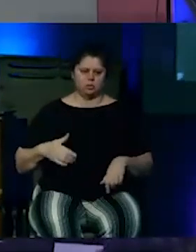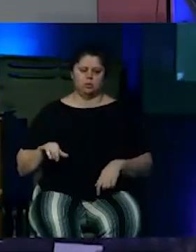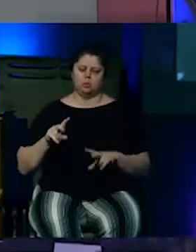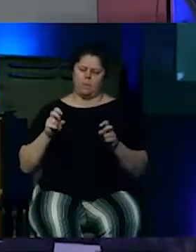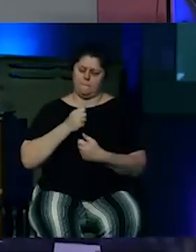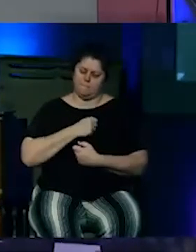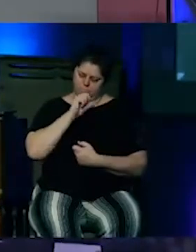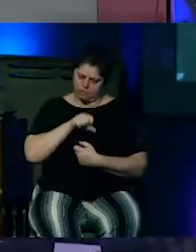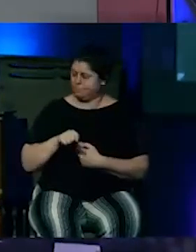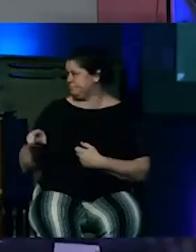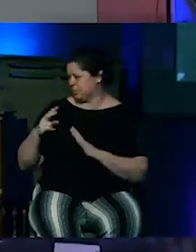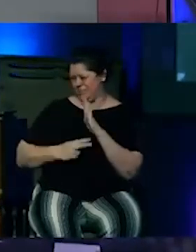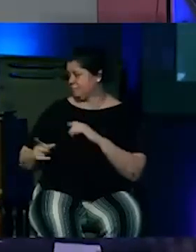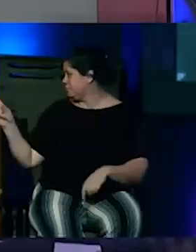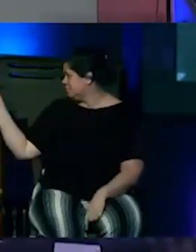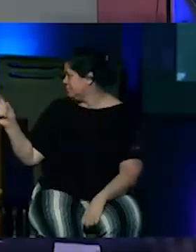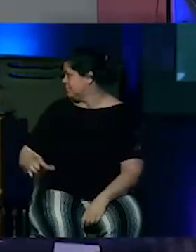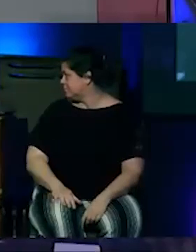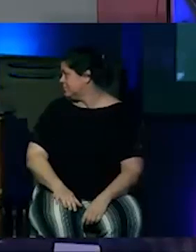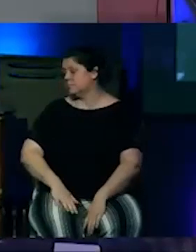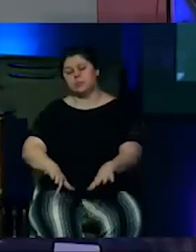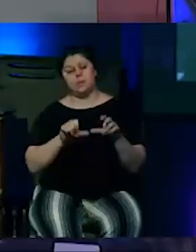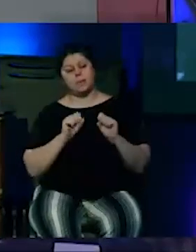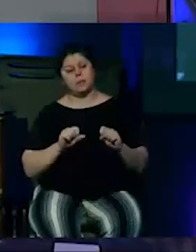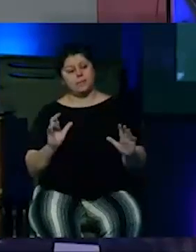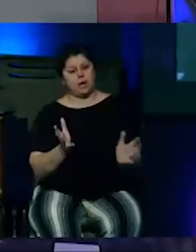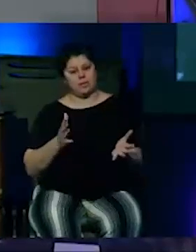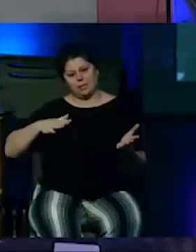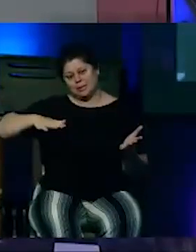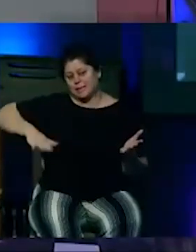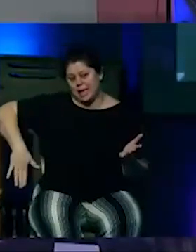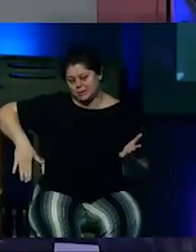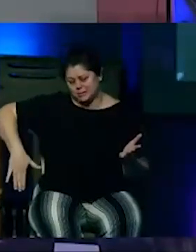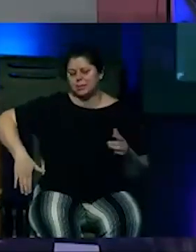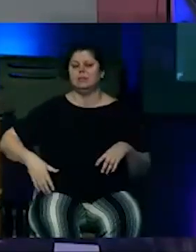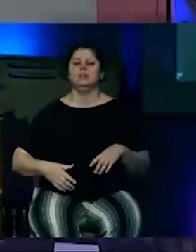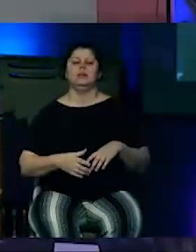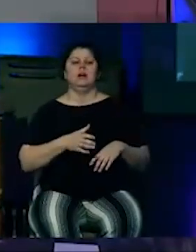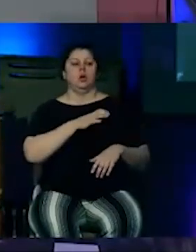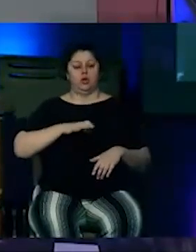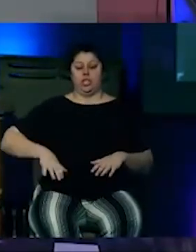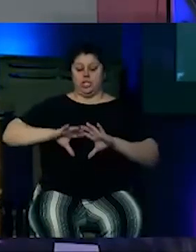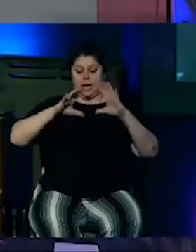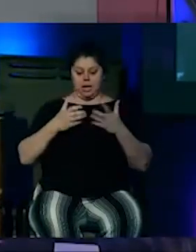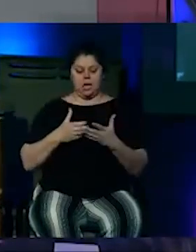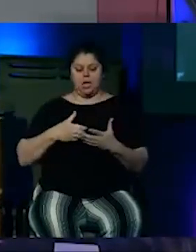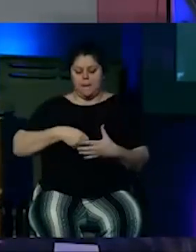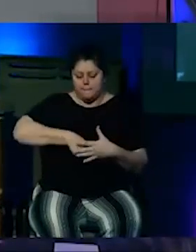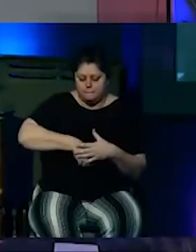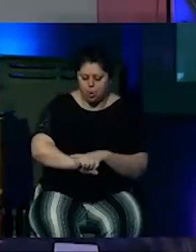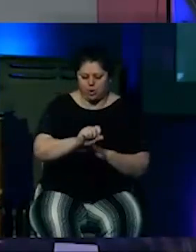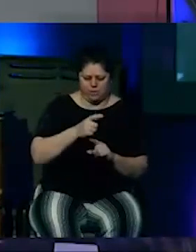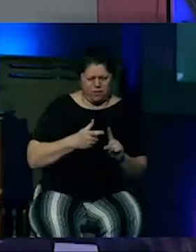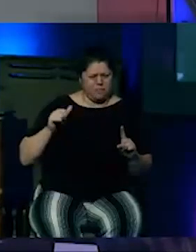this quote. The possibility of a conversation that has yet to happen, a Christianity born of the colonialist